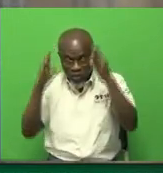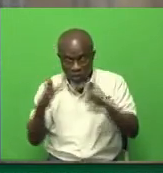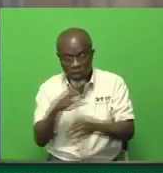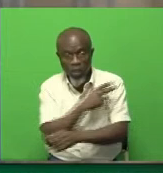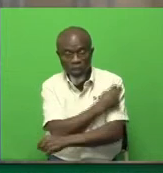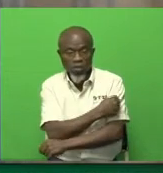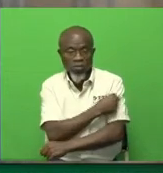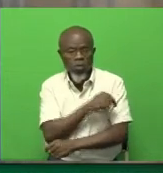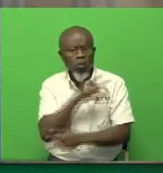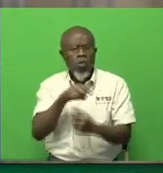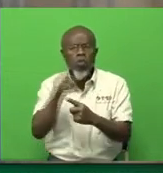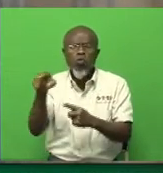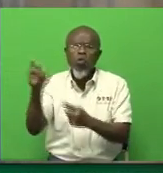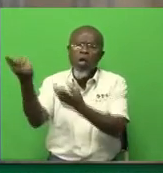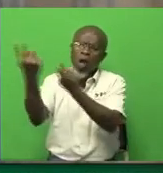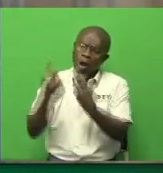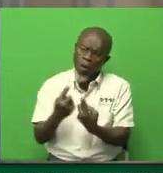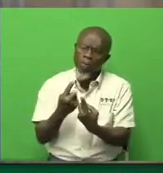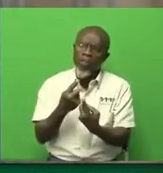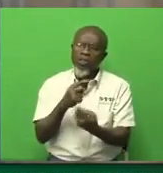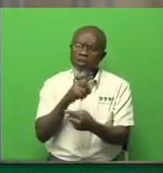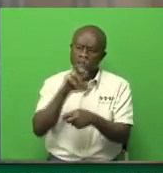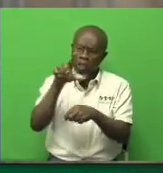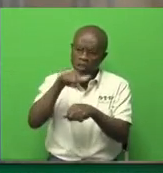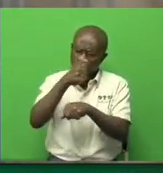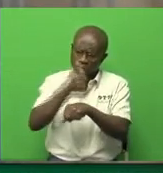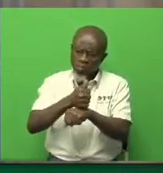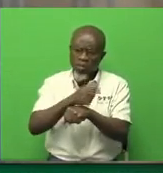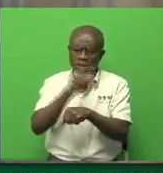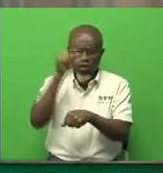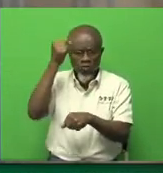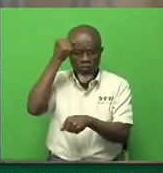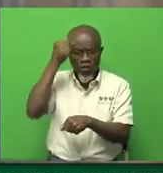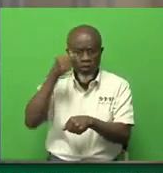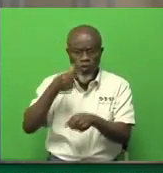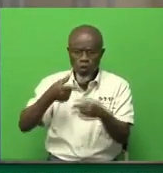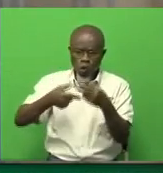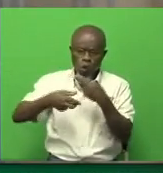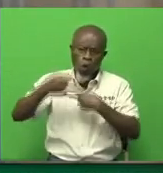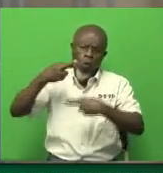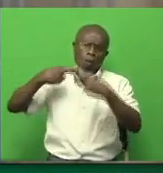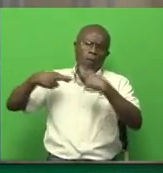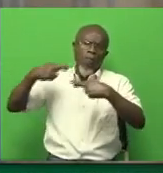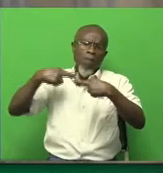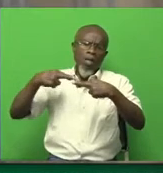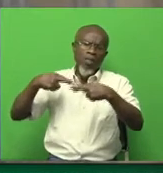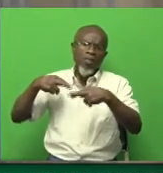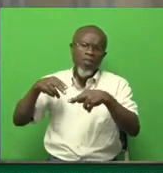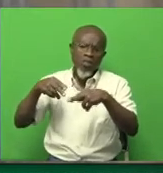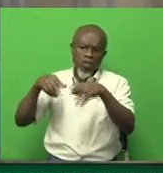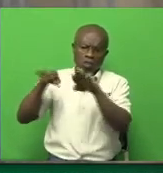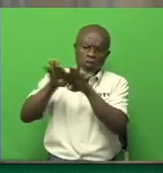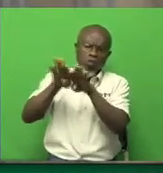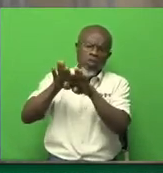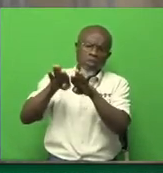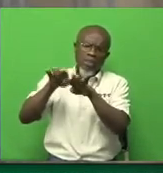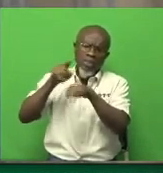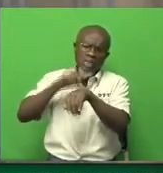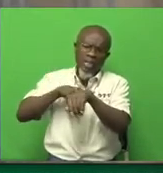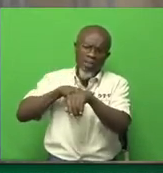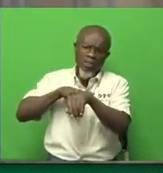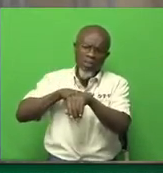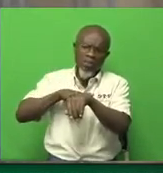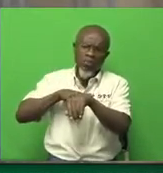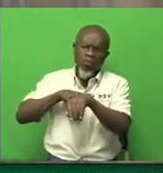when you came into office you roll back the closing time for most health centers we had increased those